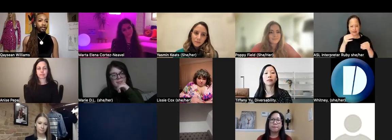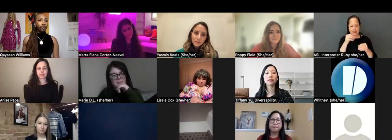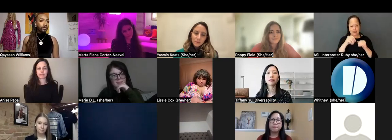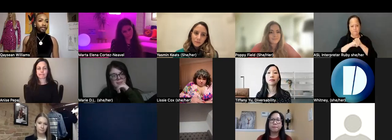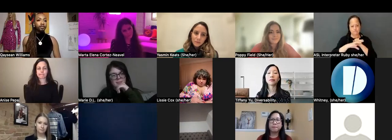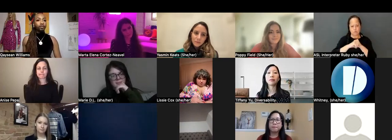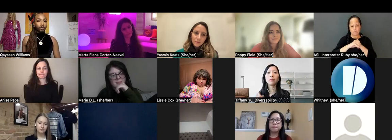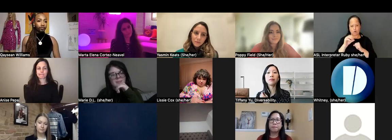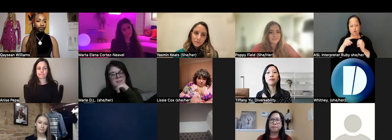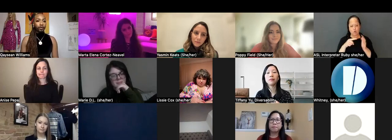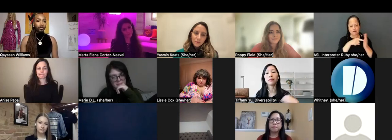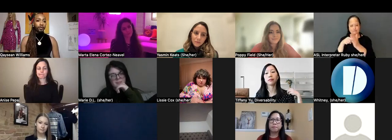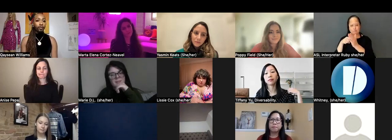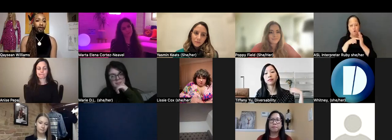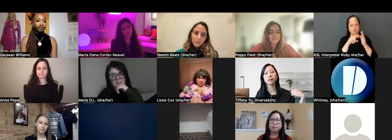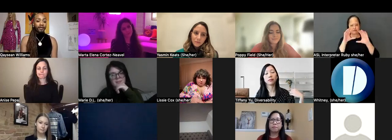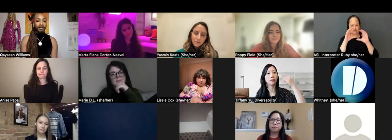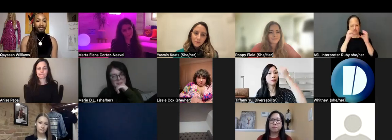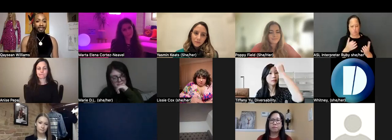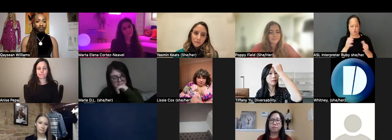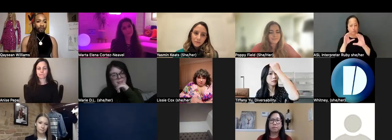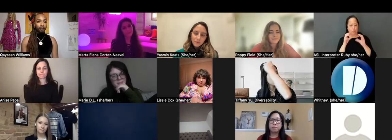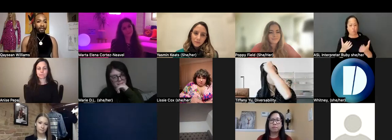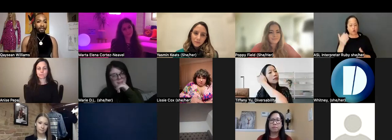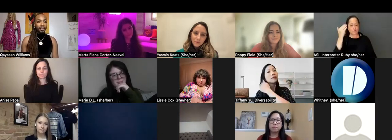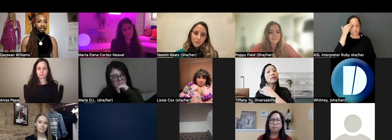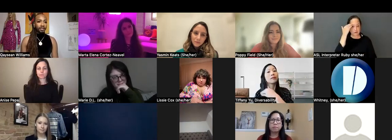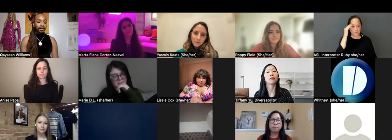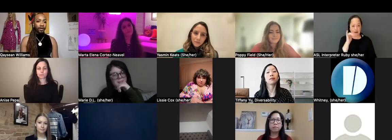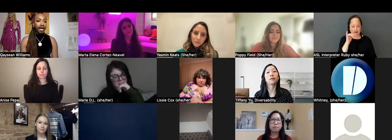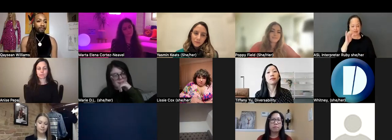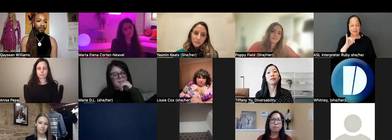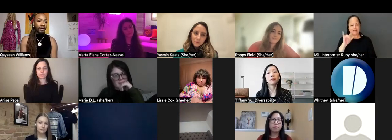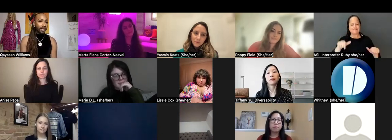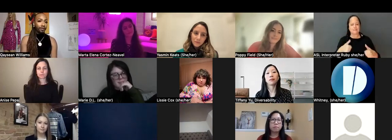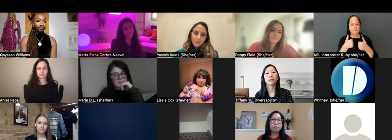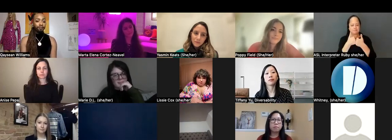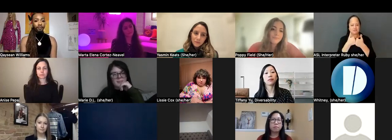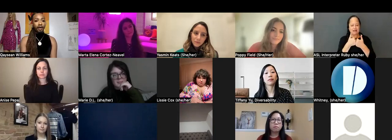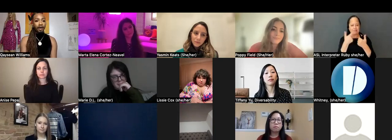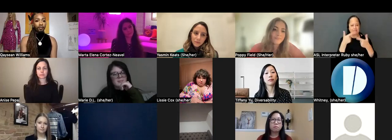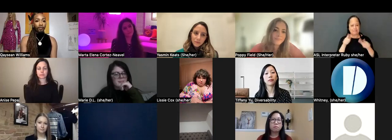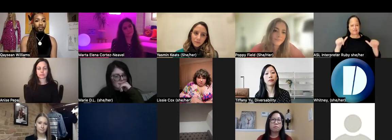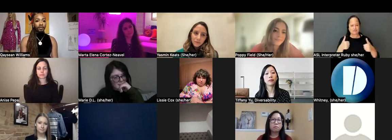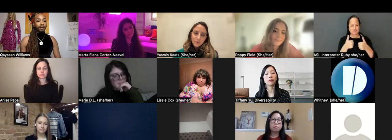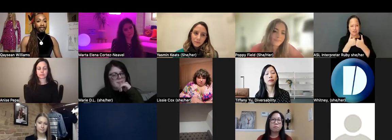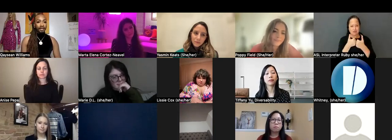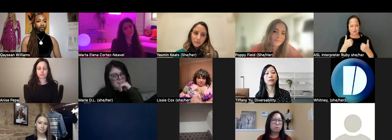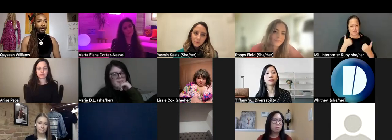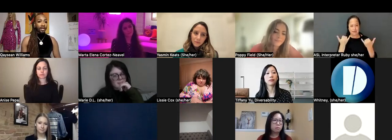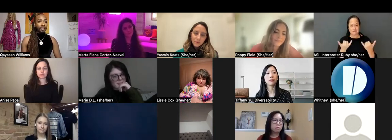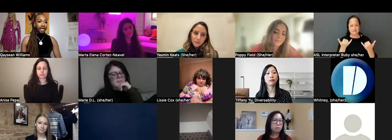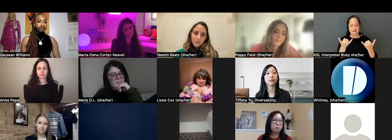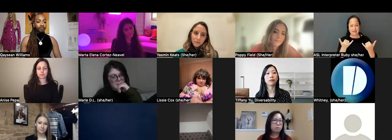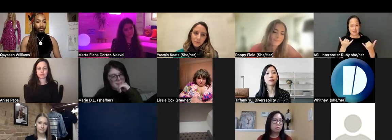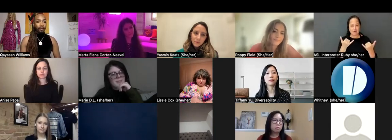it or exposing it to the world for the world to be aware of it. I think that is one of the biggest challenges that we're having right now, with